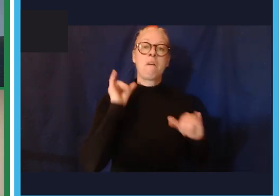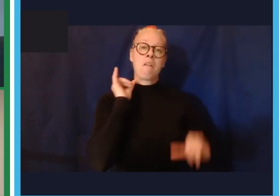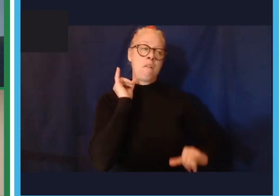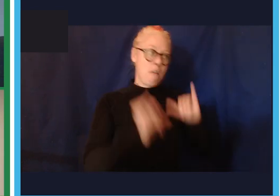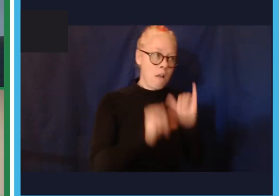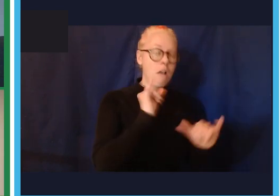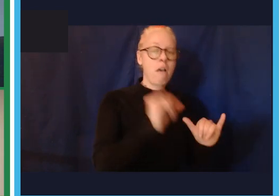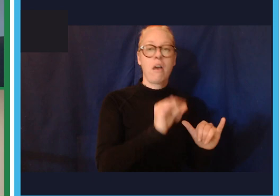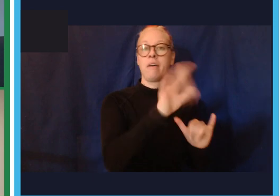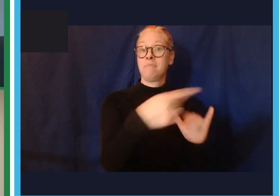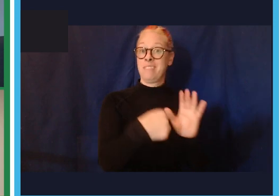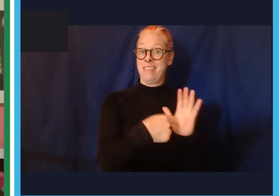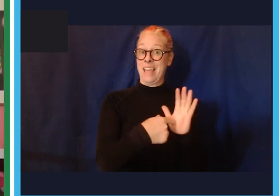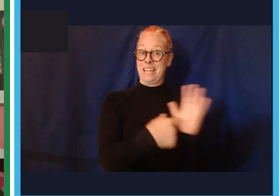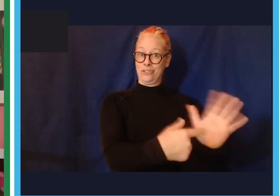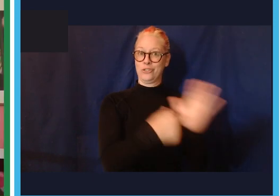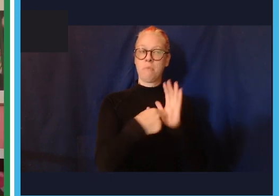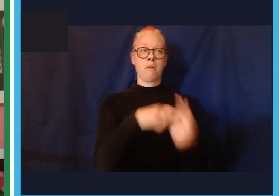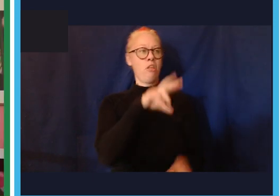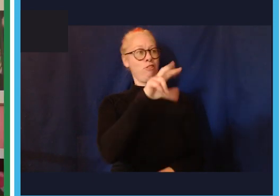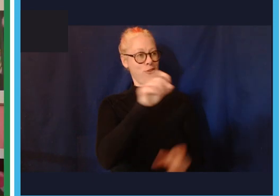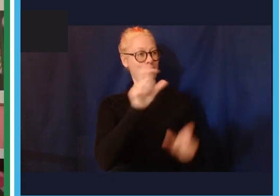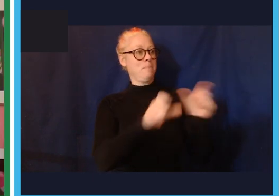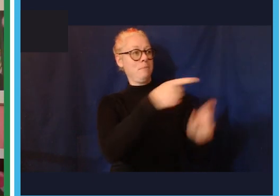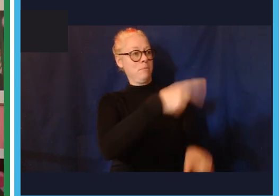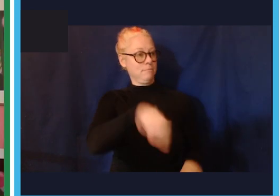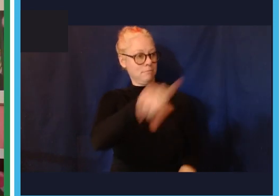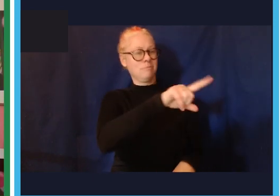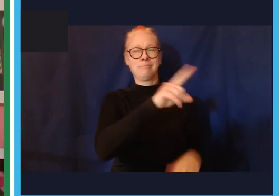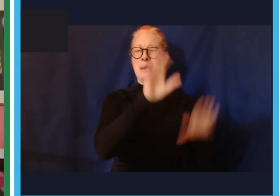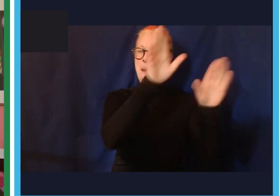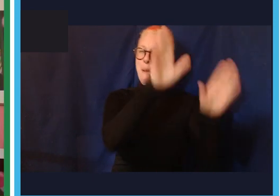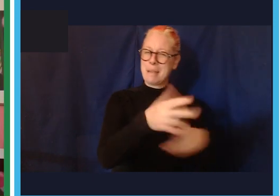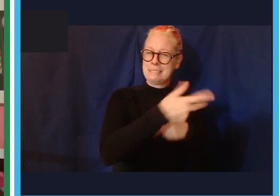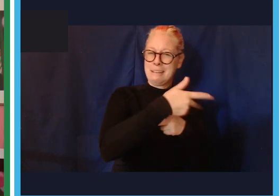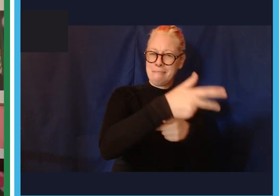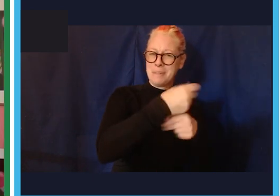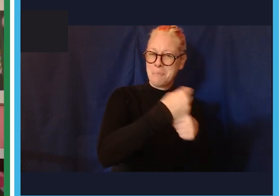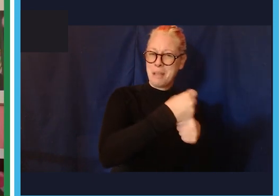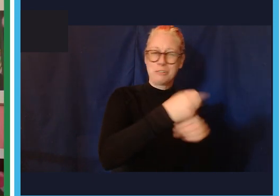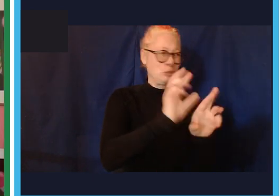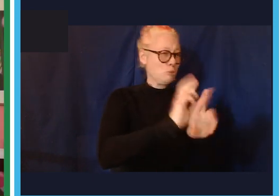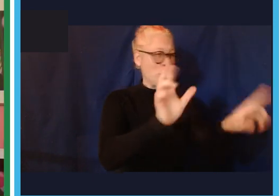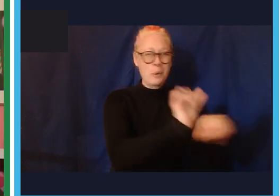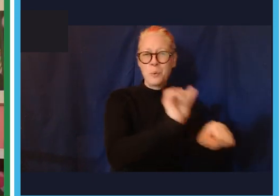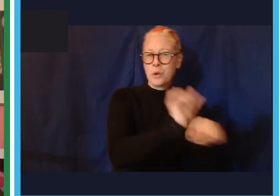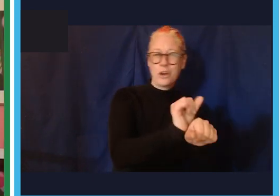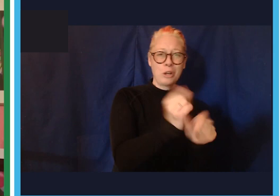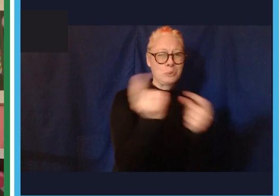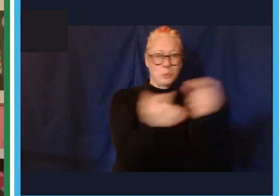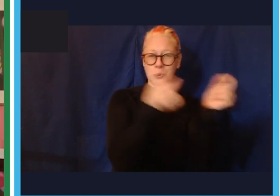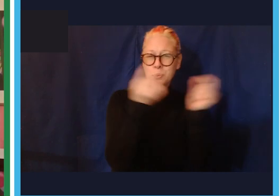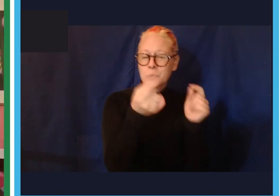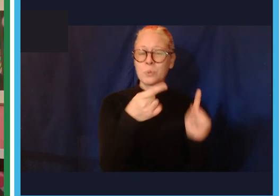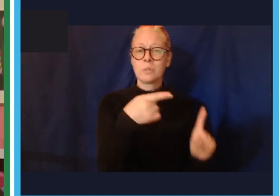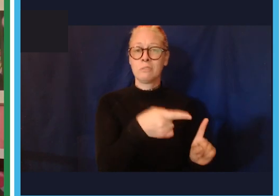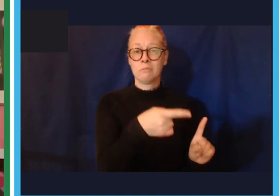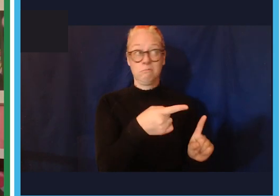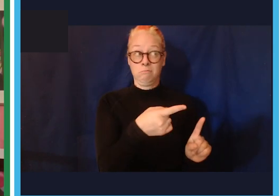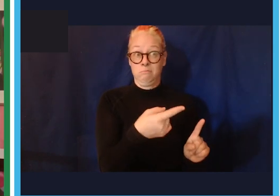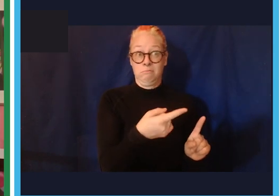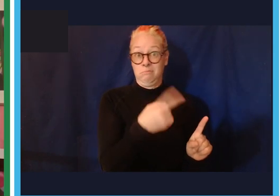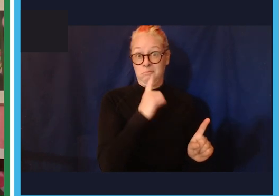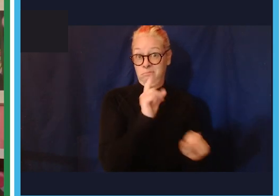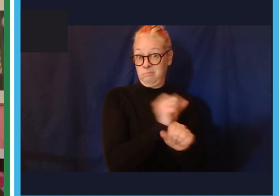true artists. And I found it, who also are interested in all the things I'm interested in. And it was able to show, I was able to meet